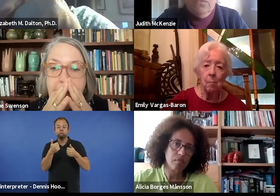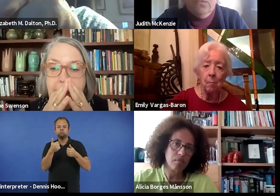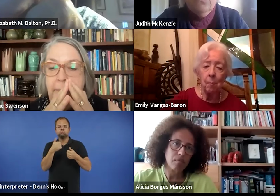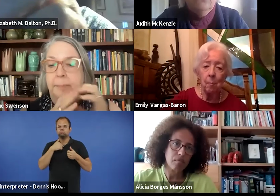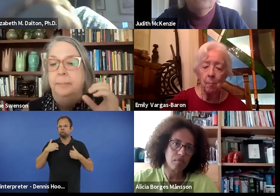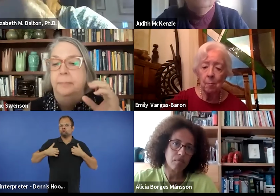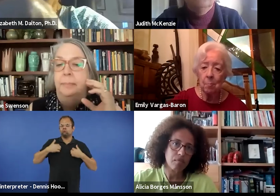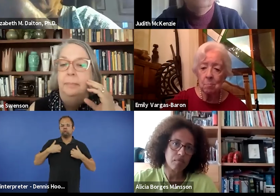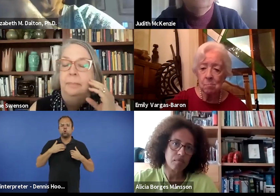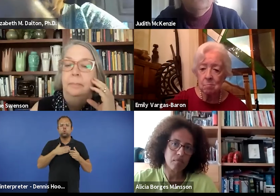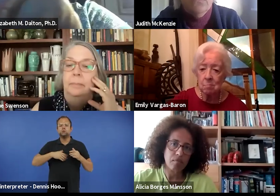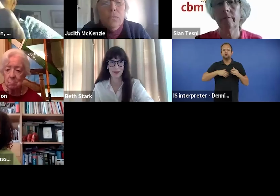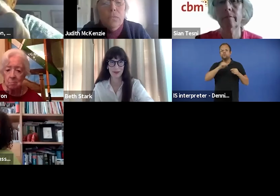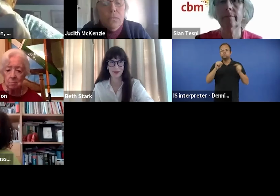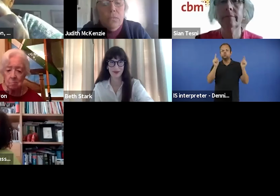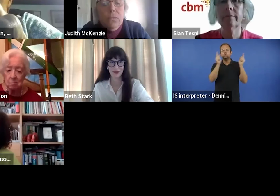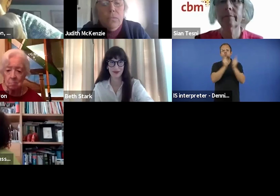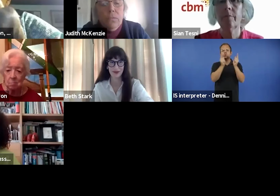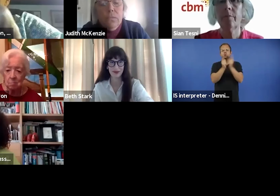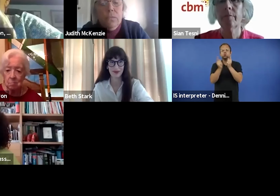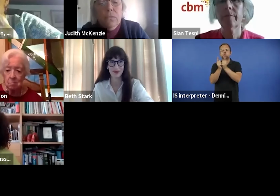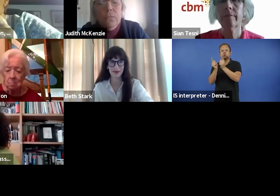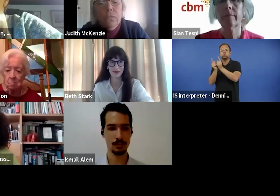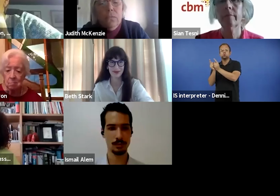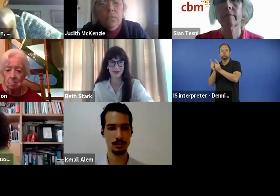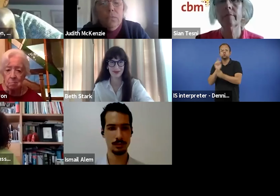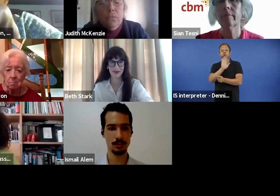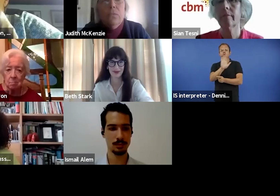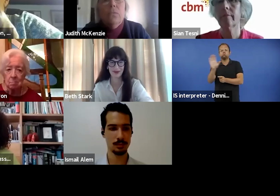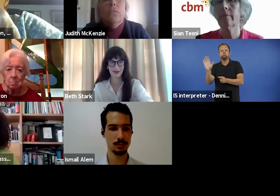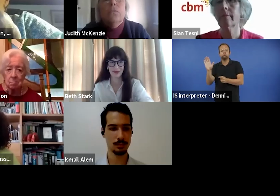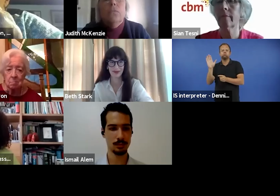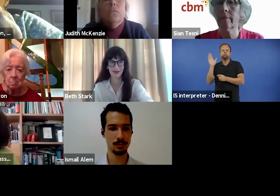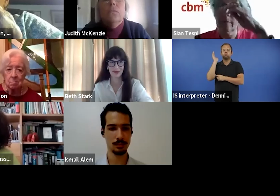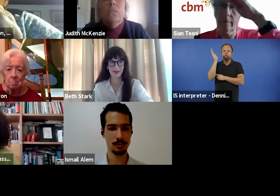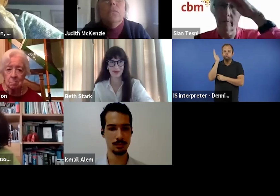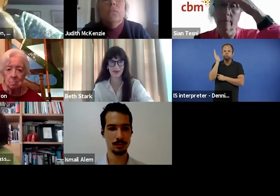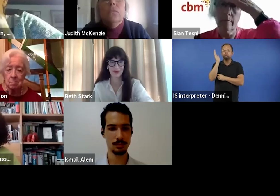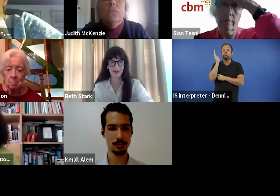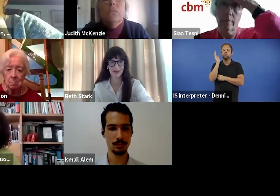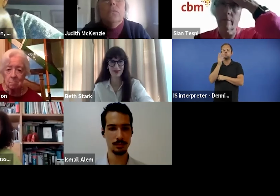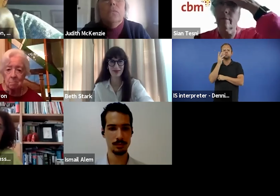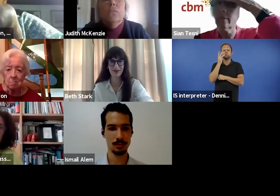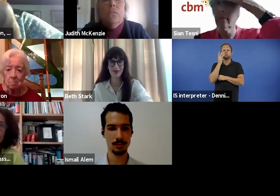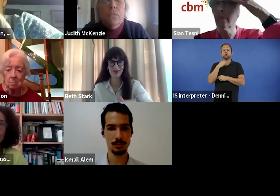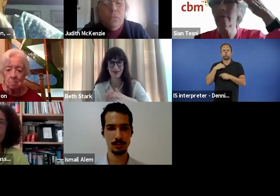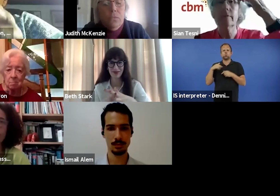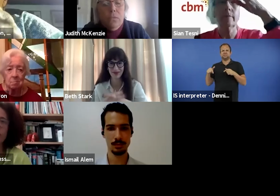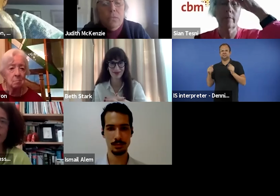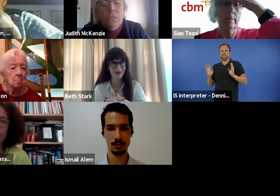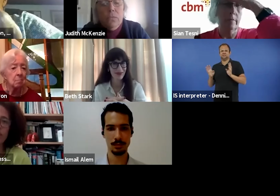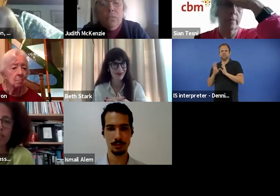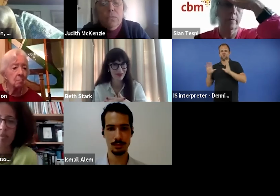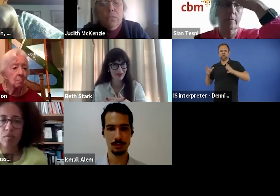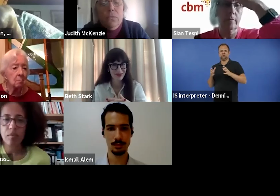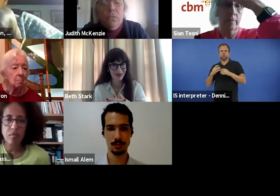about 3 minutes left in our session, so we'll go If just. you want to go back to the menu, just click on join breakout and There breakout, we and